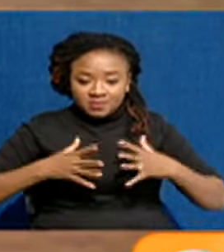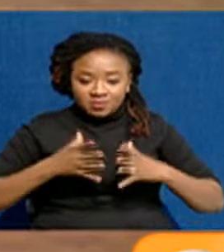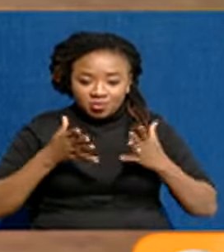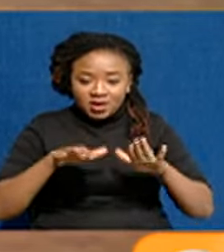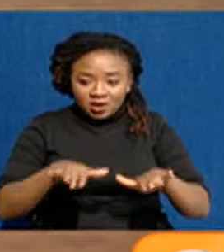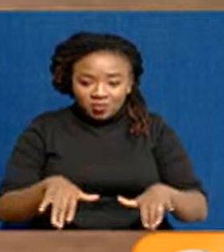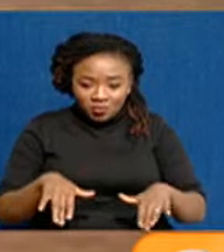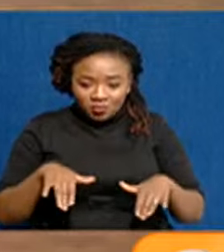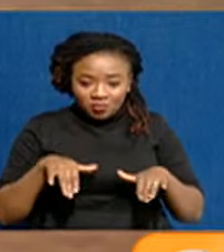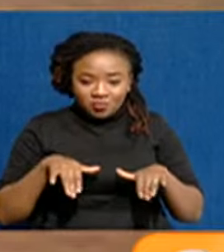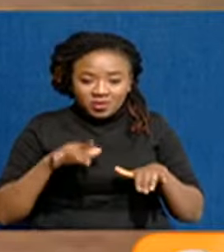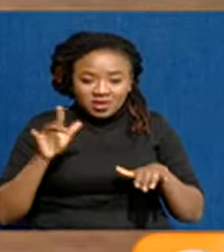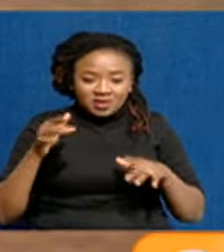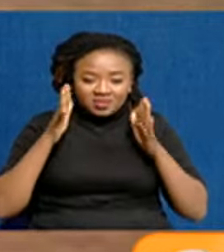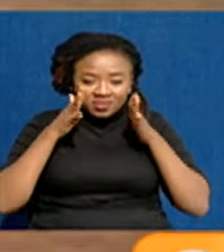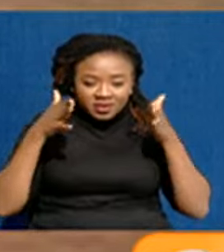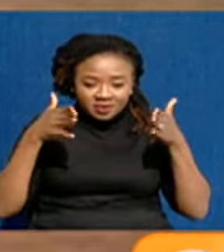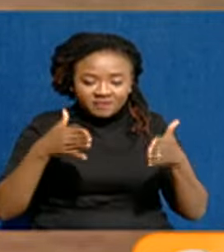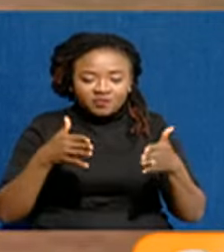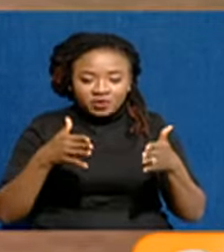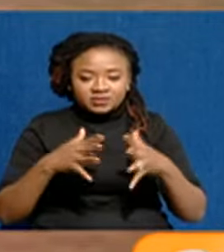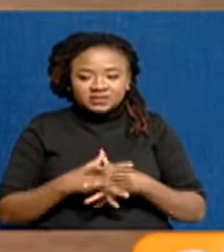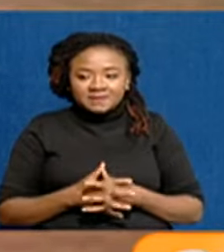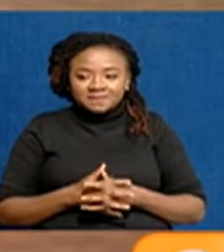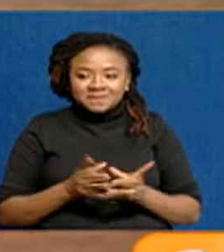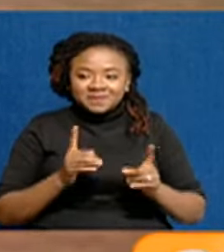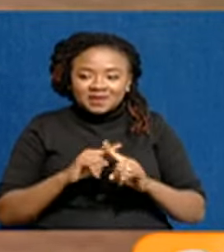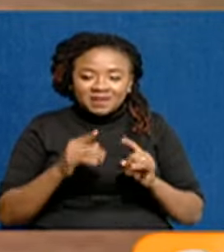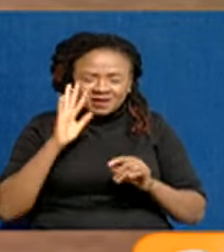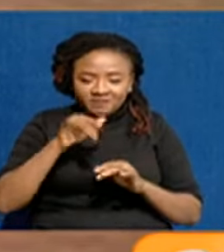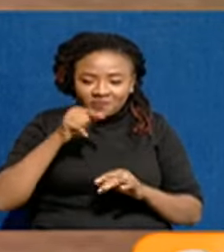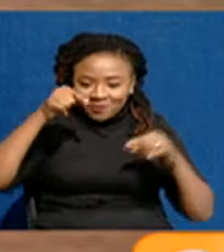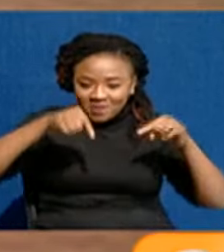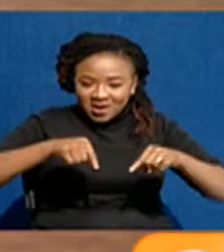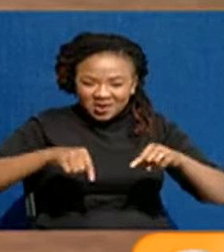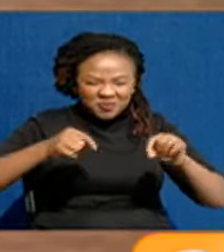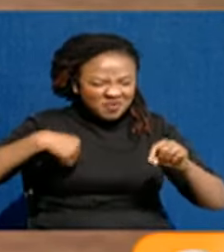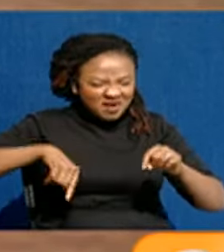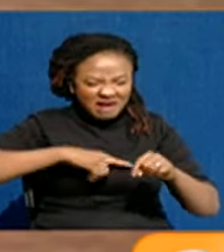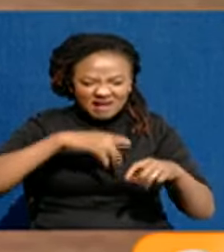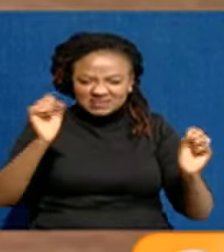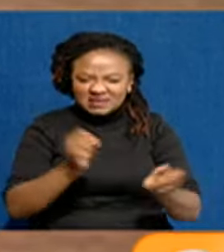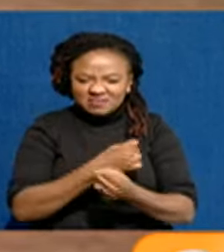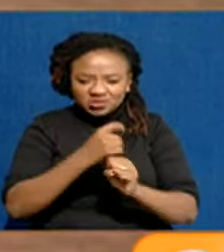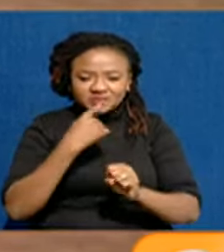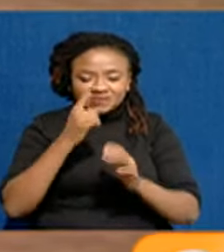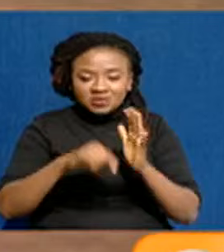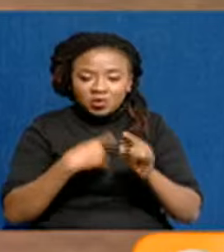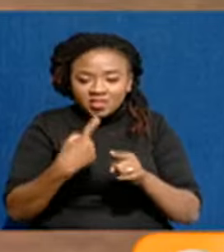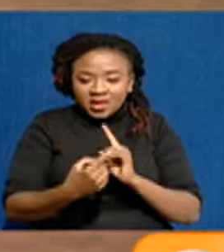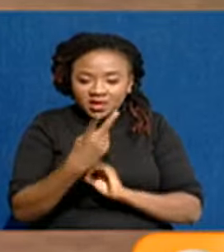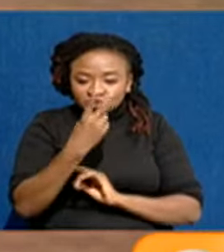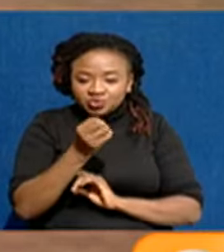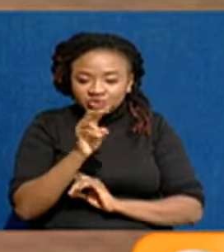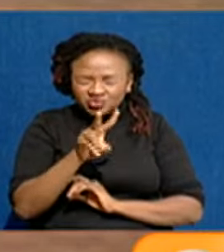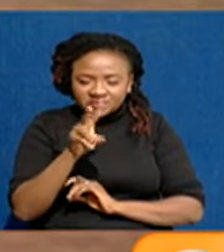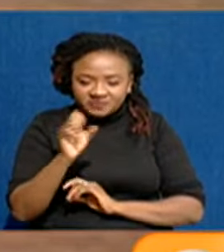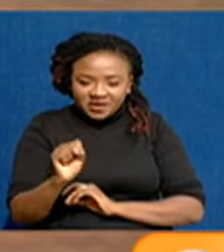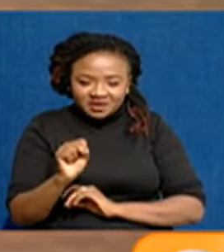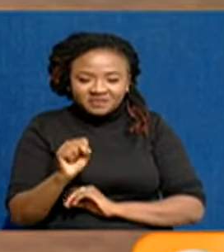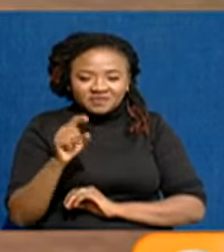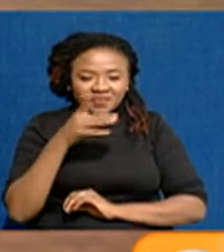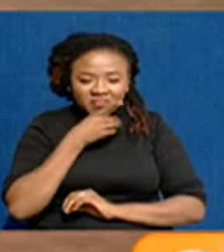with the forecast and the updates. All right. Otherwise, from now, we cannot say that 2025 will be dry or